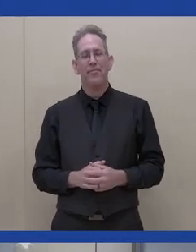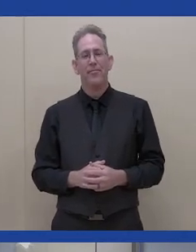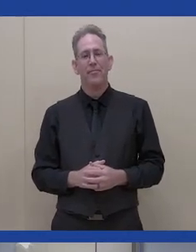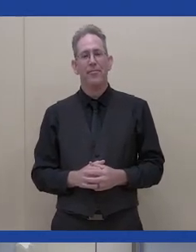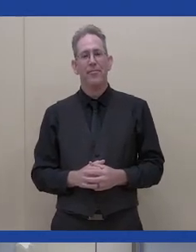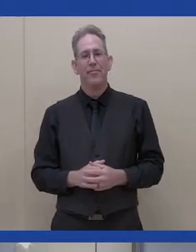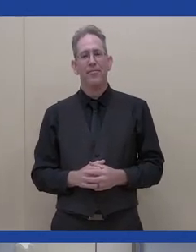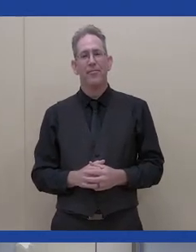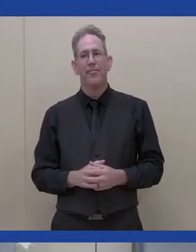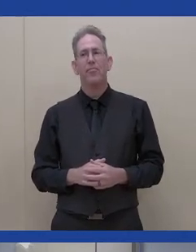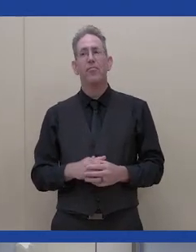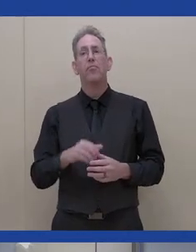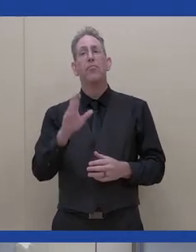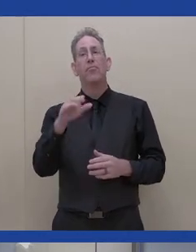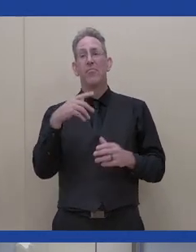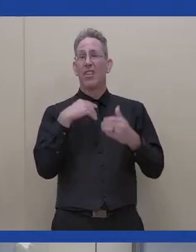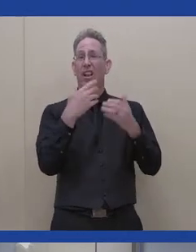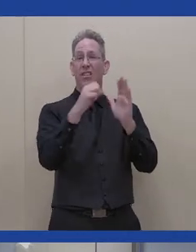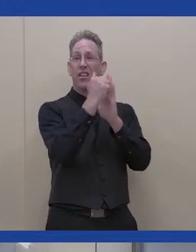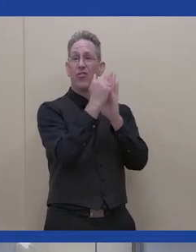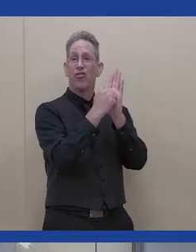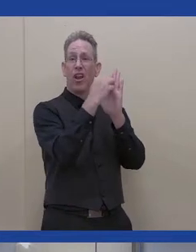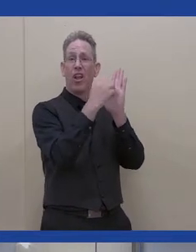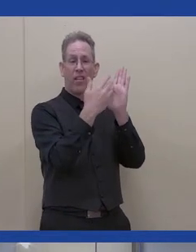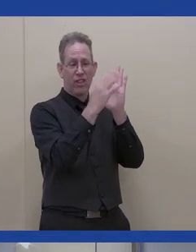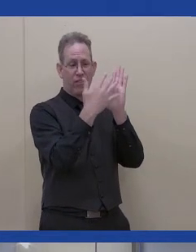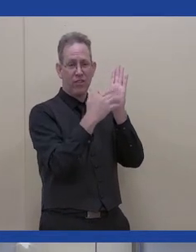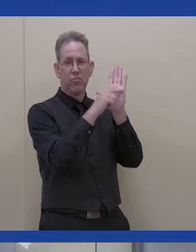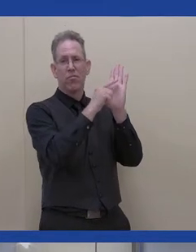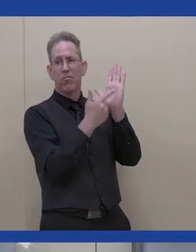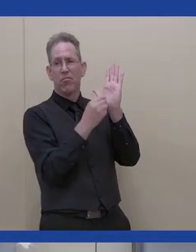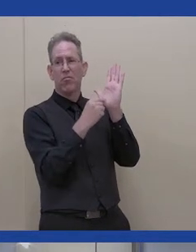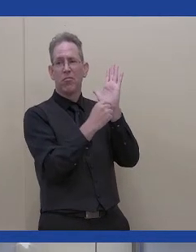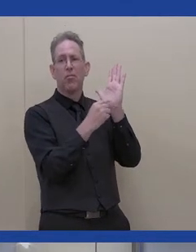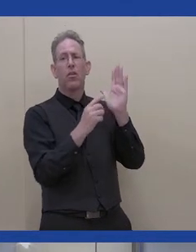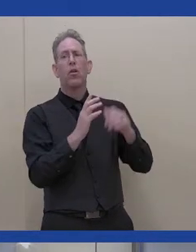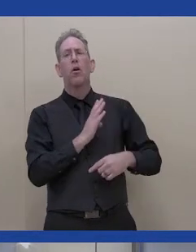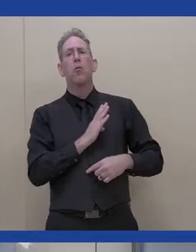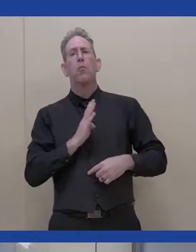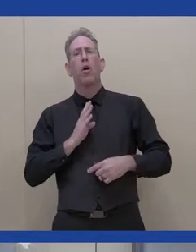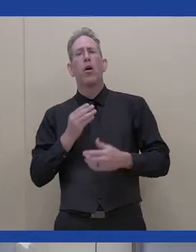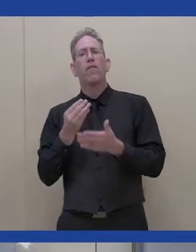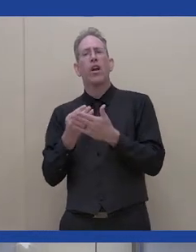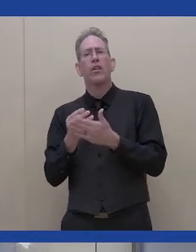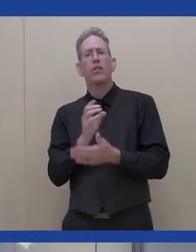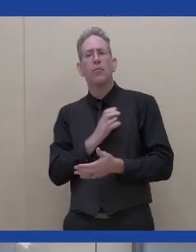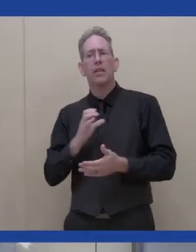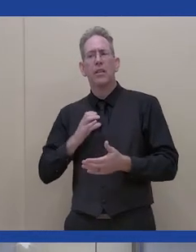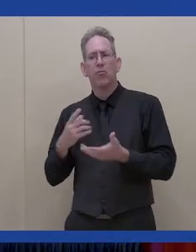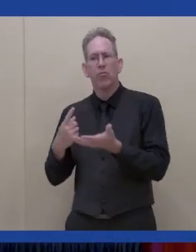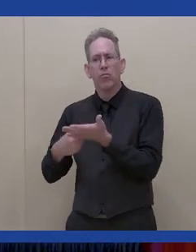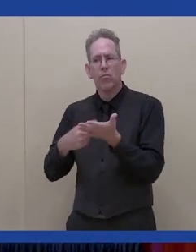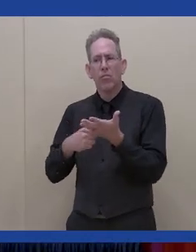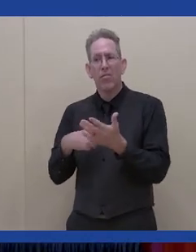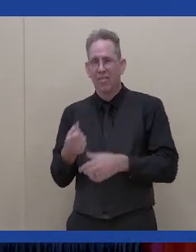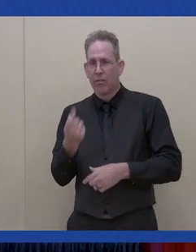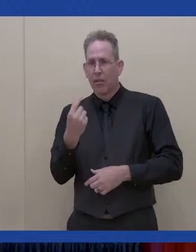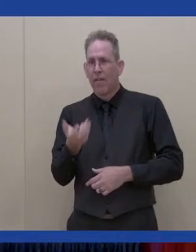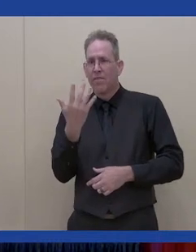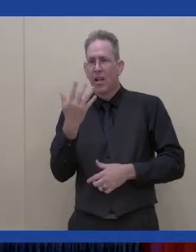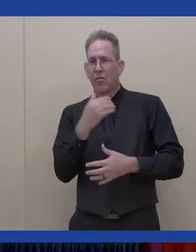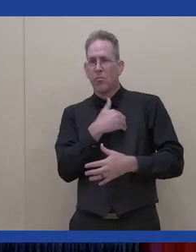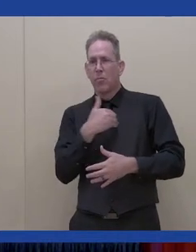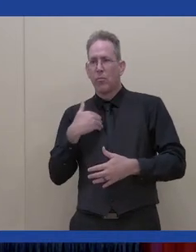So the next item on our agenda is the election of our Board of Finance members. The Board of Finance consists of 5 voting members, including the mayor, the